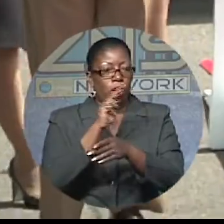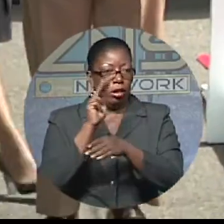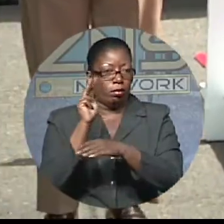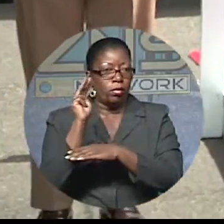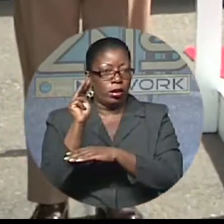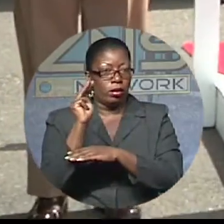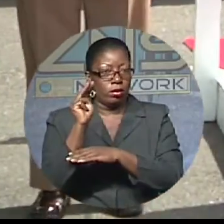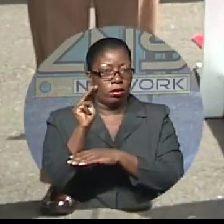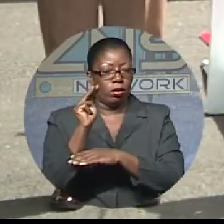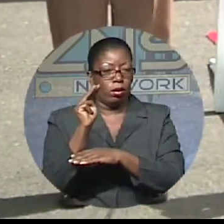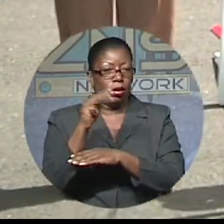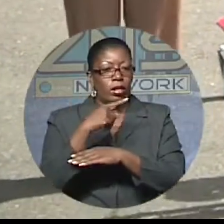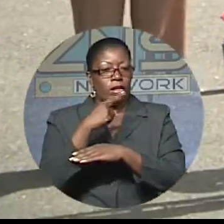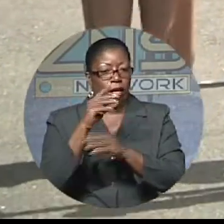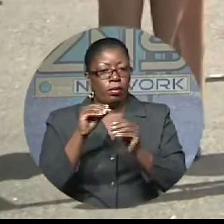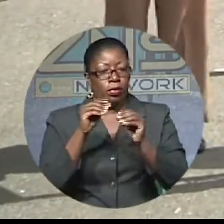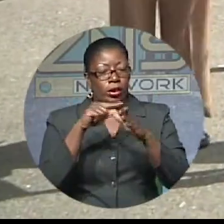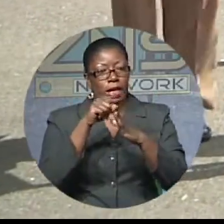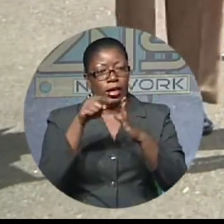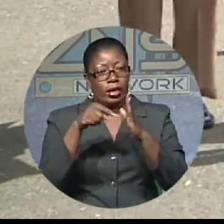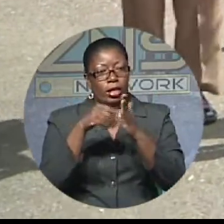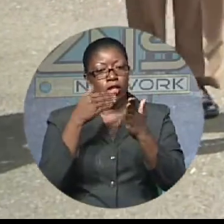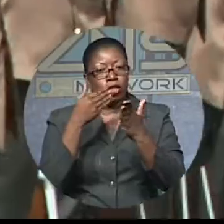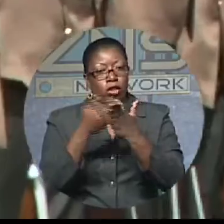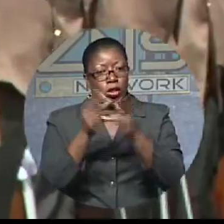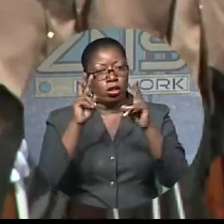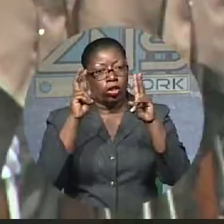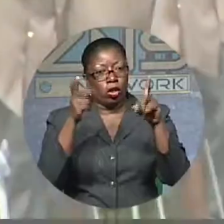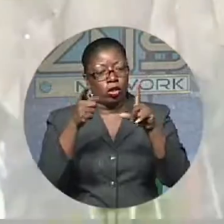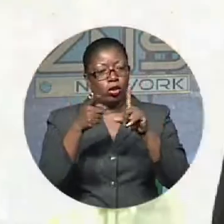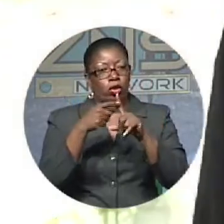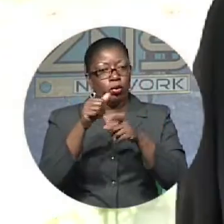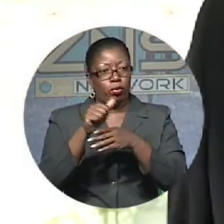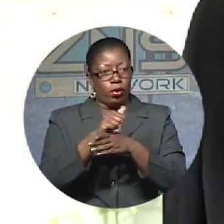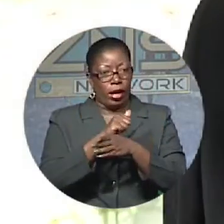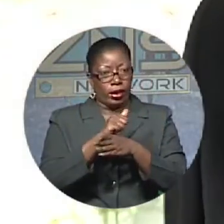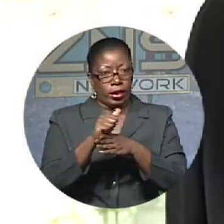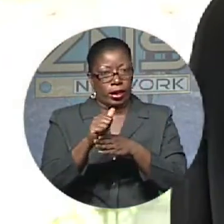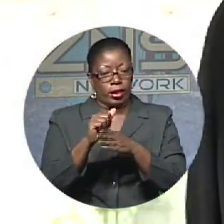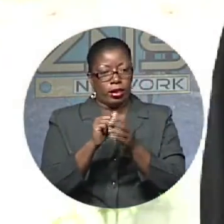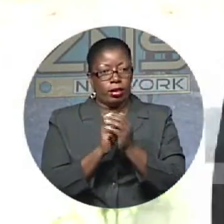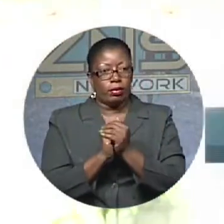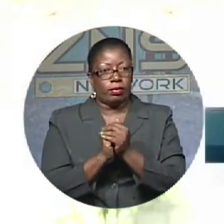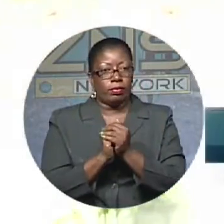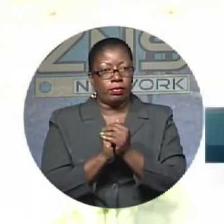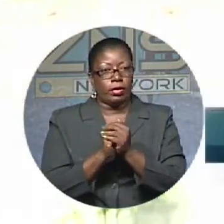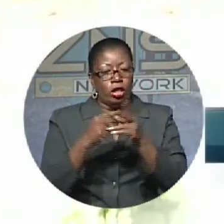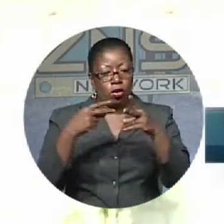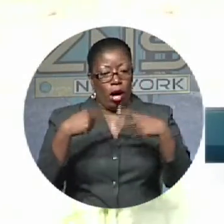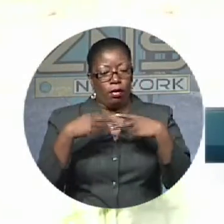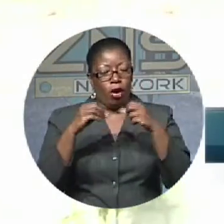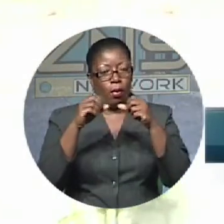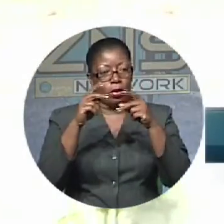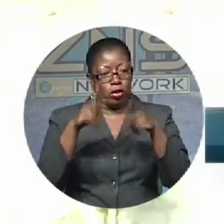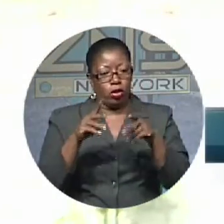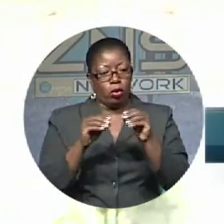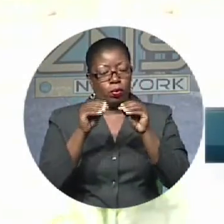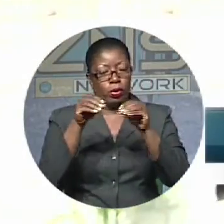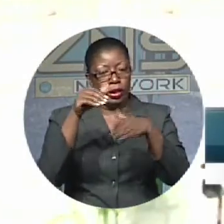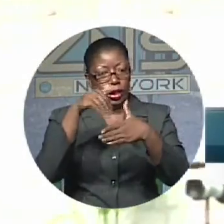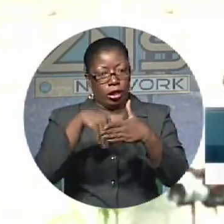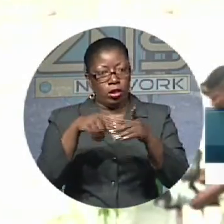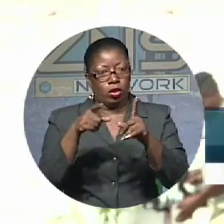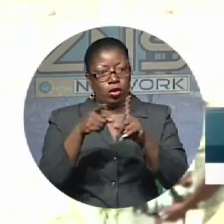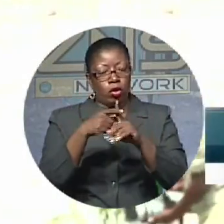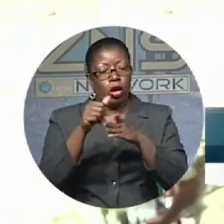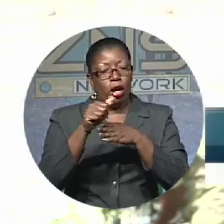to put this positive slogan into practice. Now I have the opportunity to put into practice what you have learned as